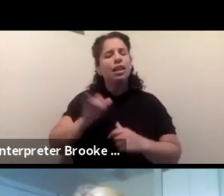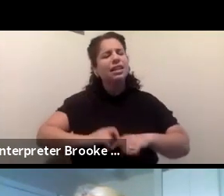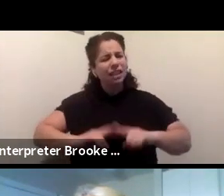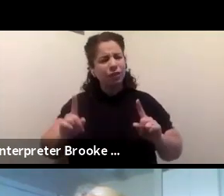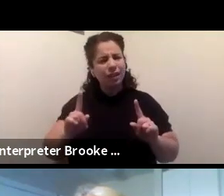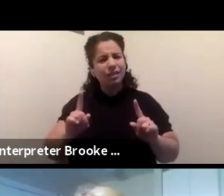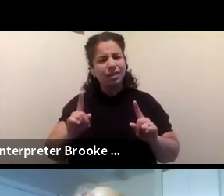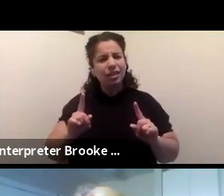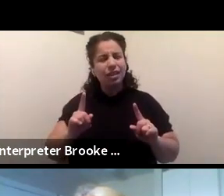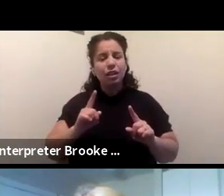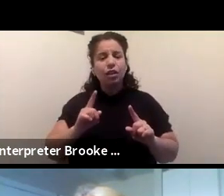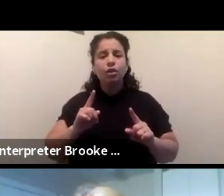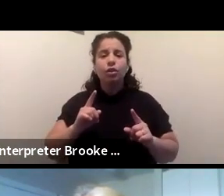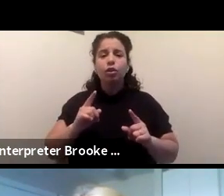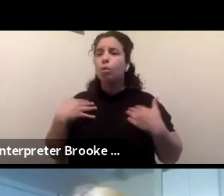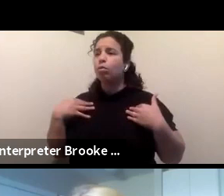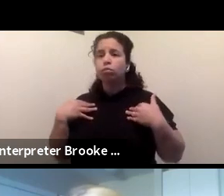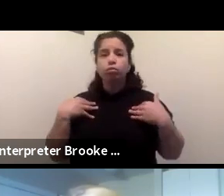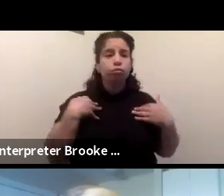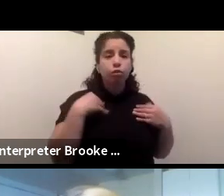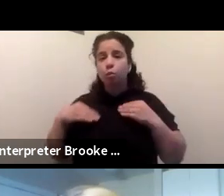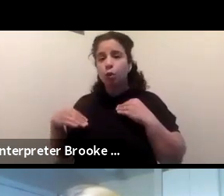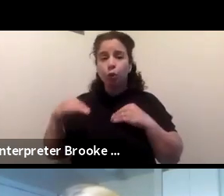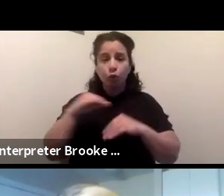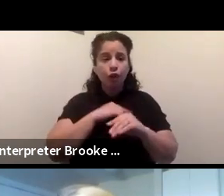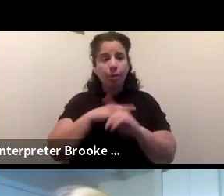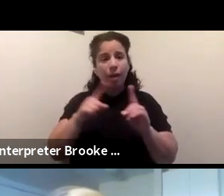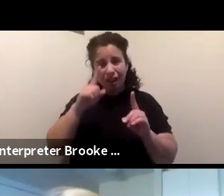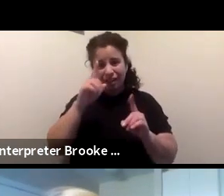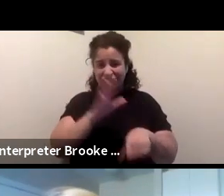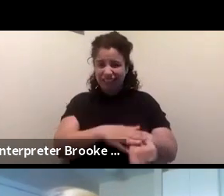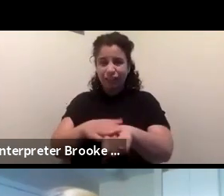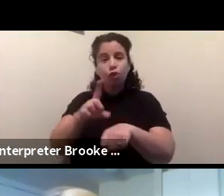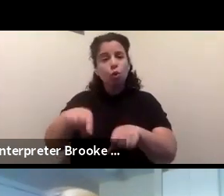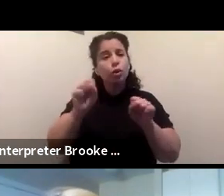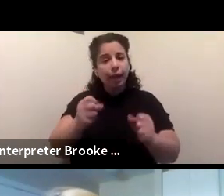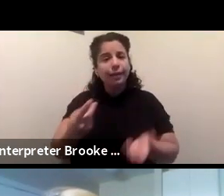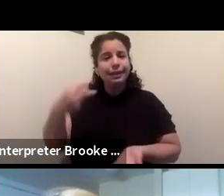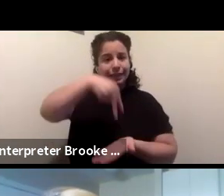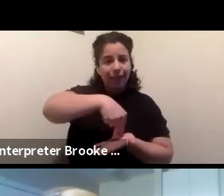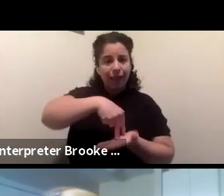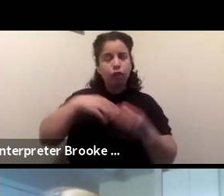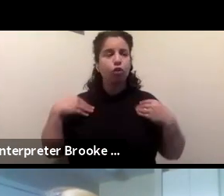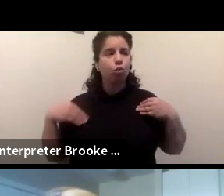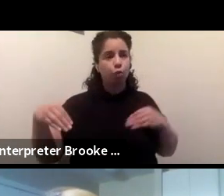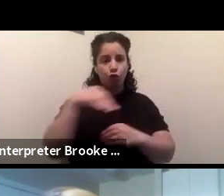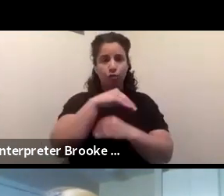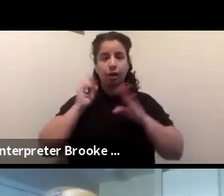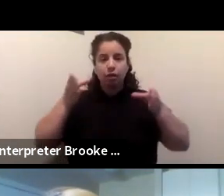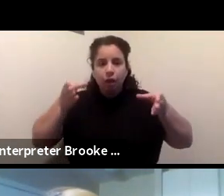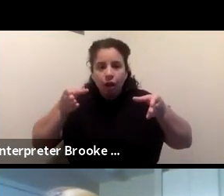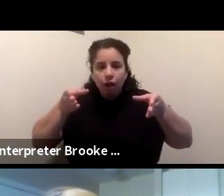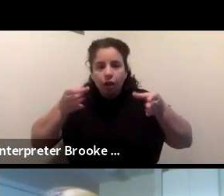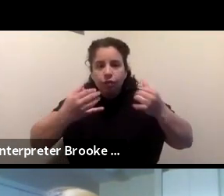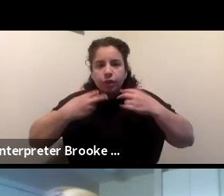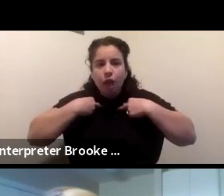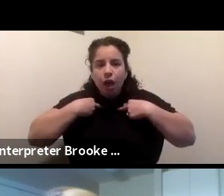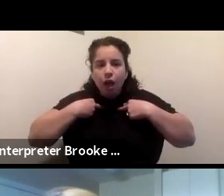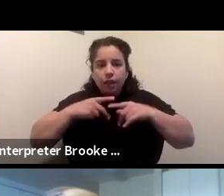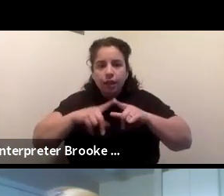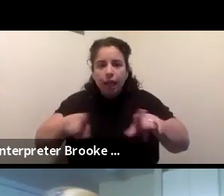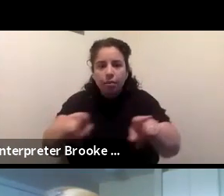exercises, or just reminders that it's okay to stand up or move your body from my colleagues. That is a beautiful point of access. I now